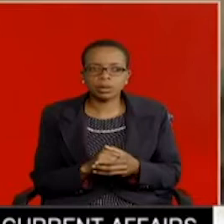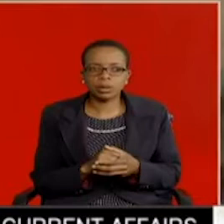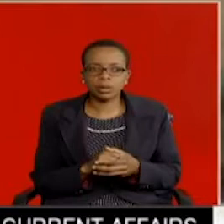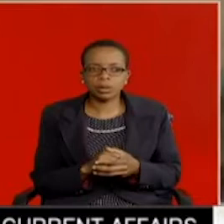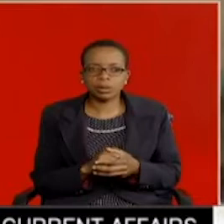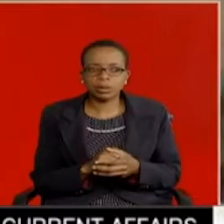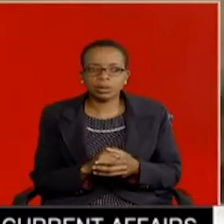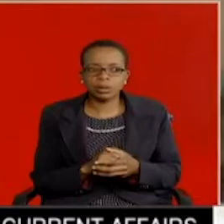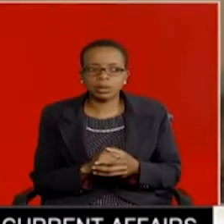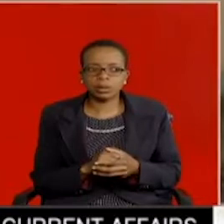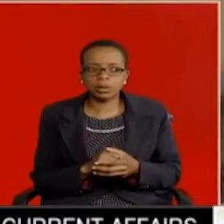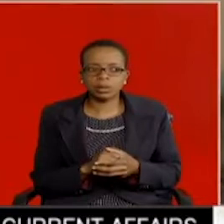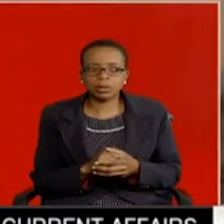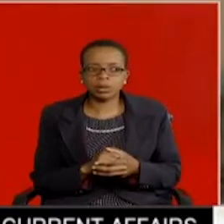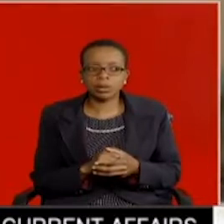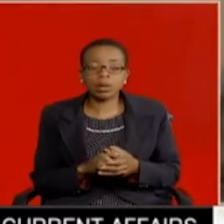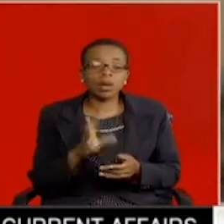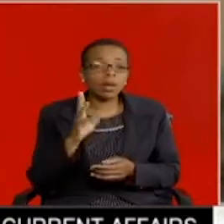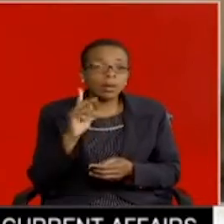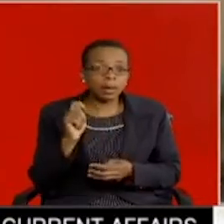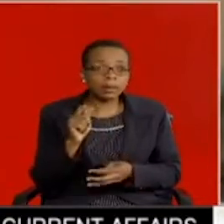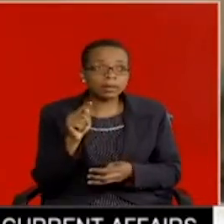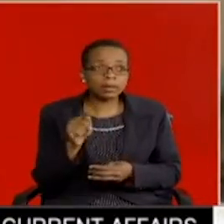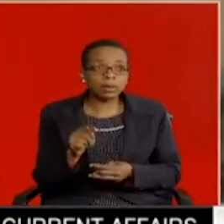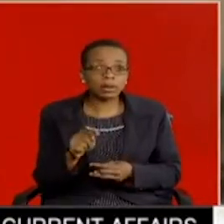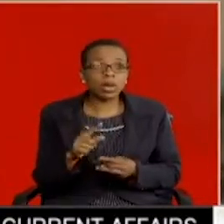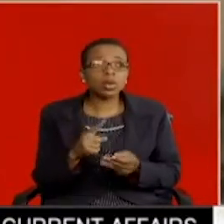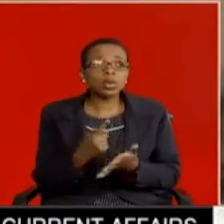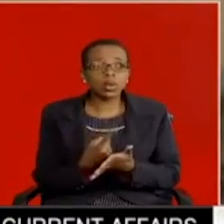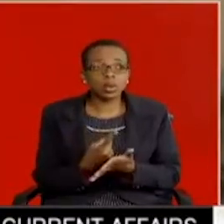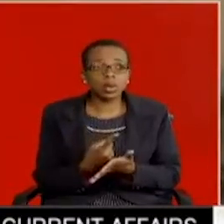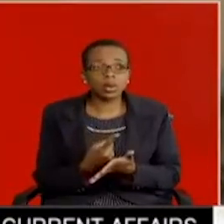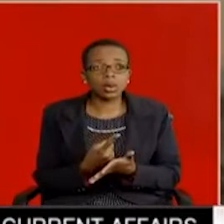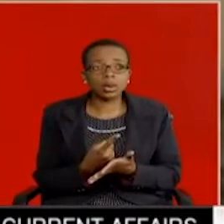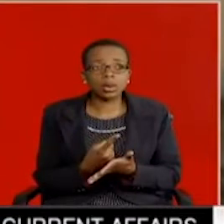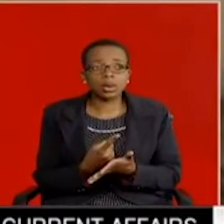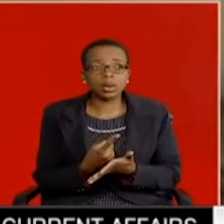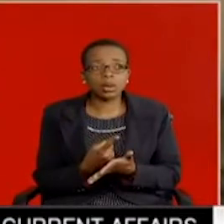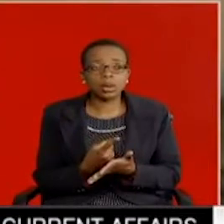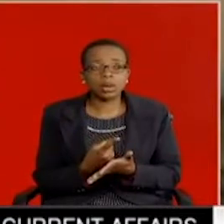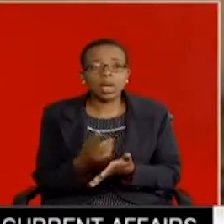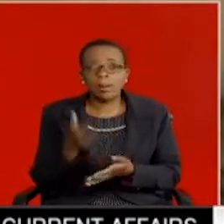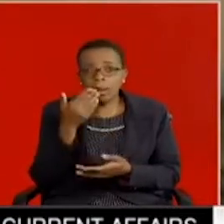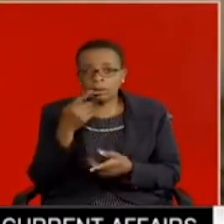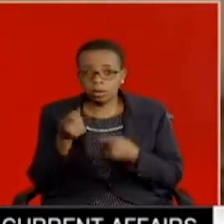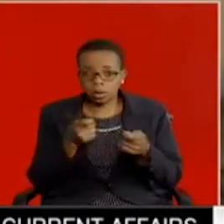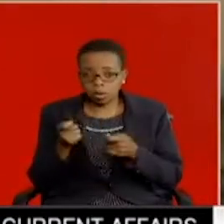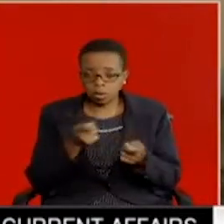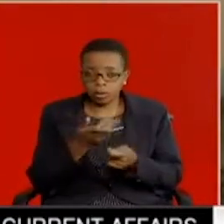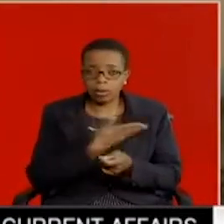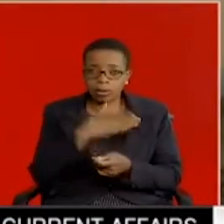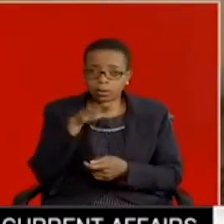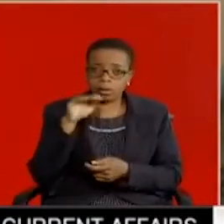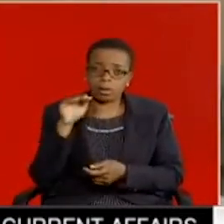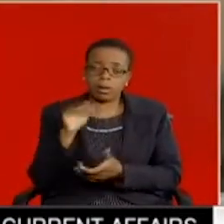But the procedure will be done by the Medicines Control Authority